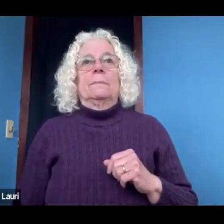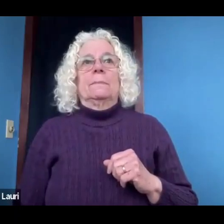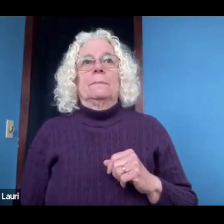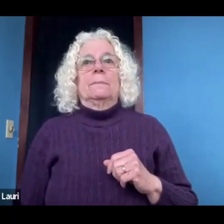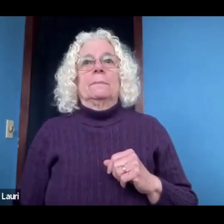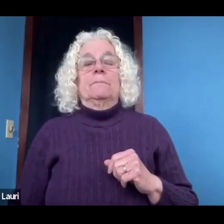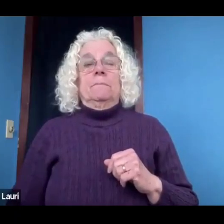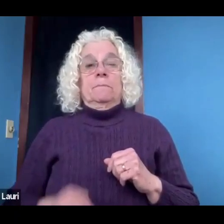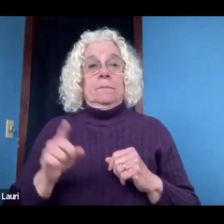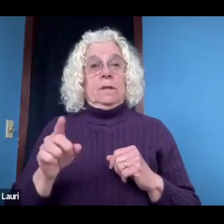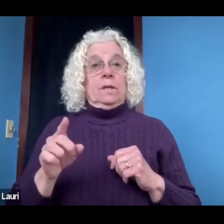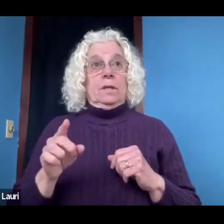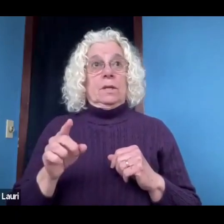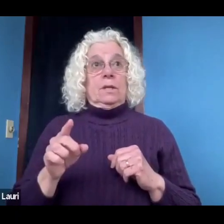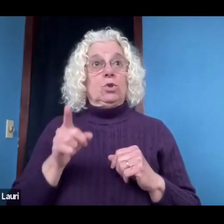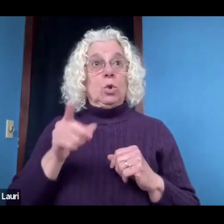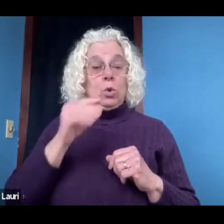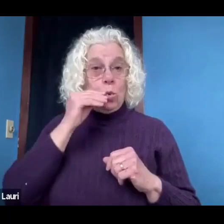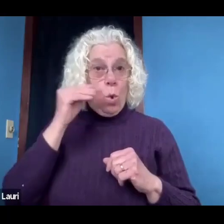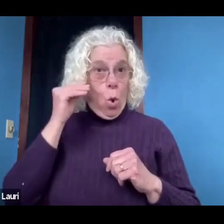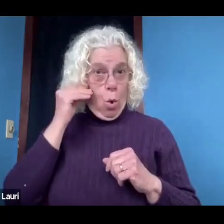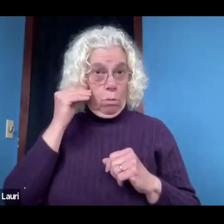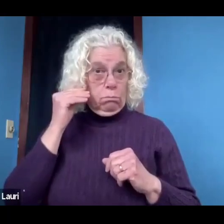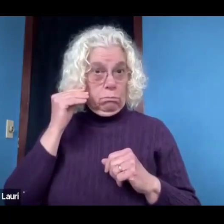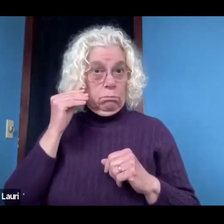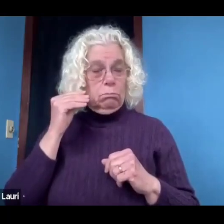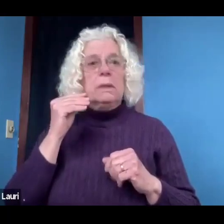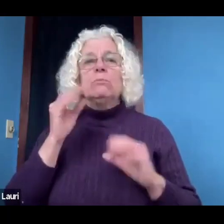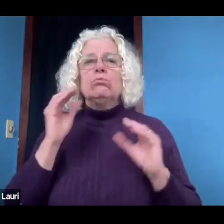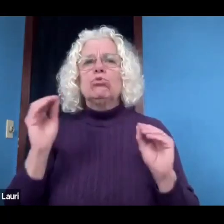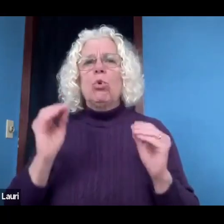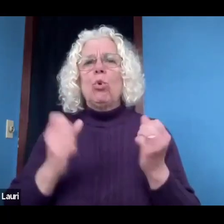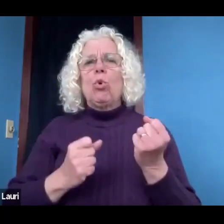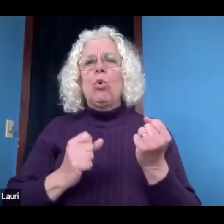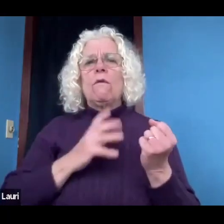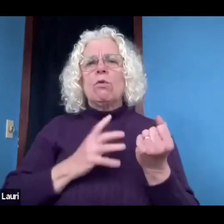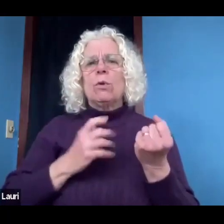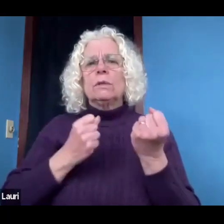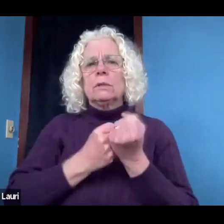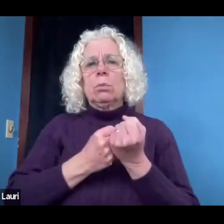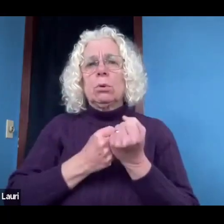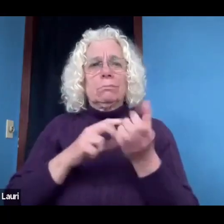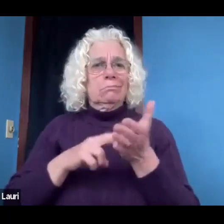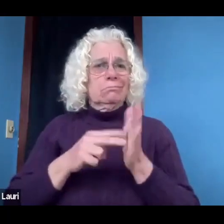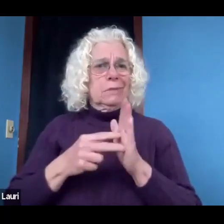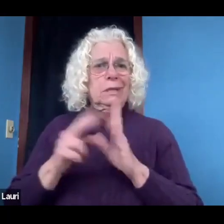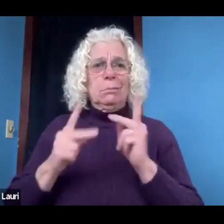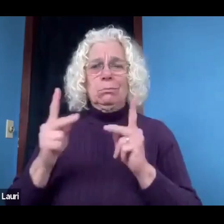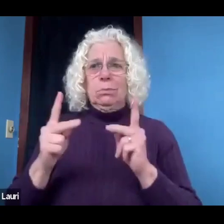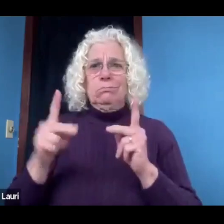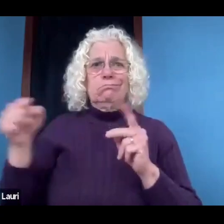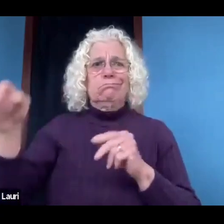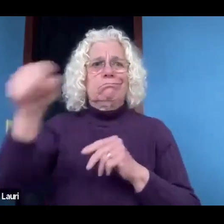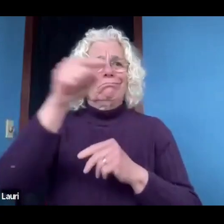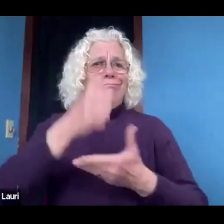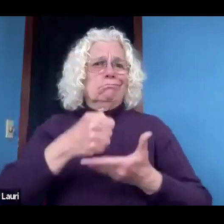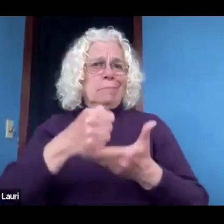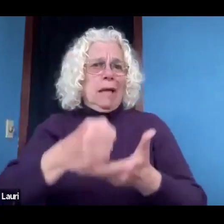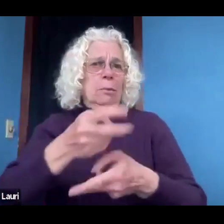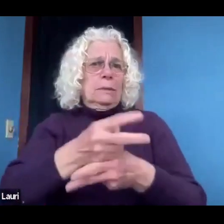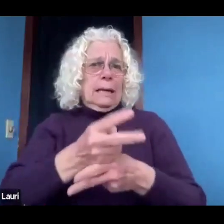Our next option is home with informal supports. And some older adults have informal caregivers in their lives. And many of these